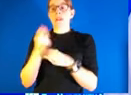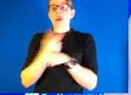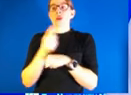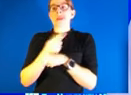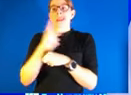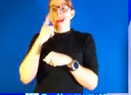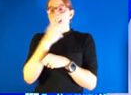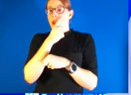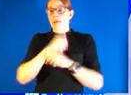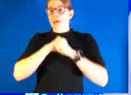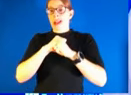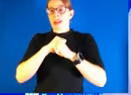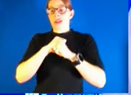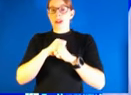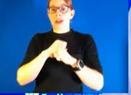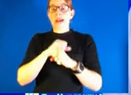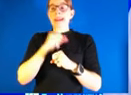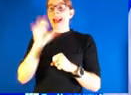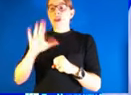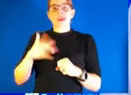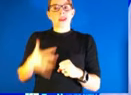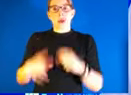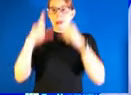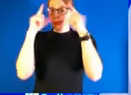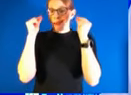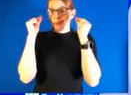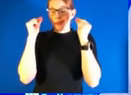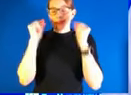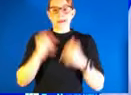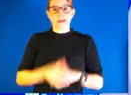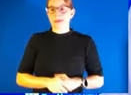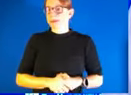protection is not your typical glasses, but it is